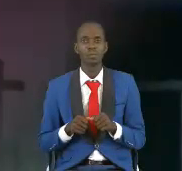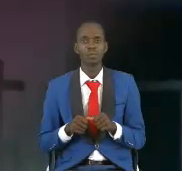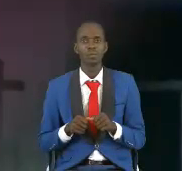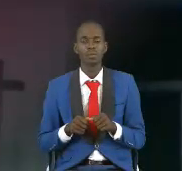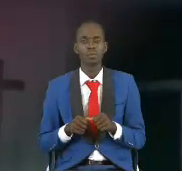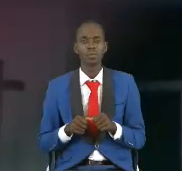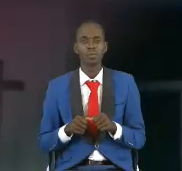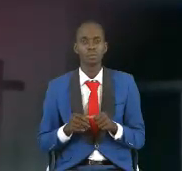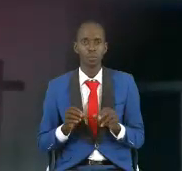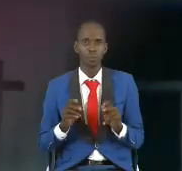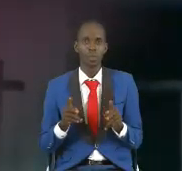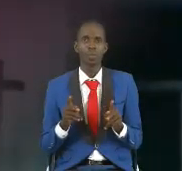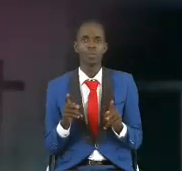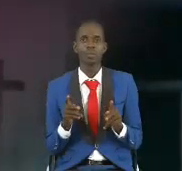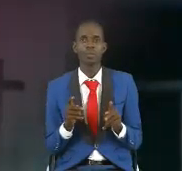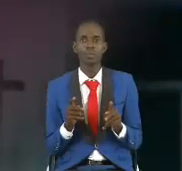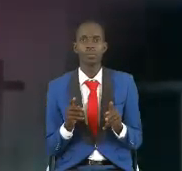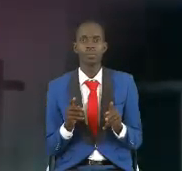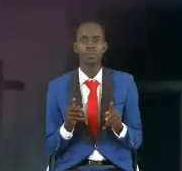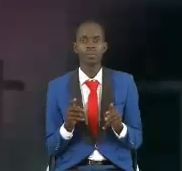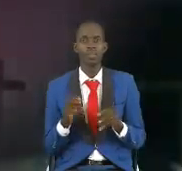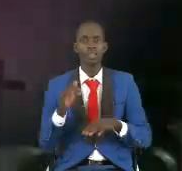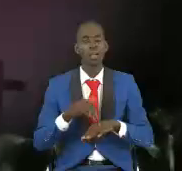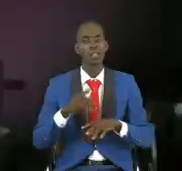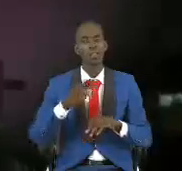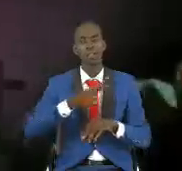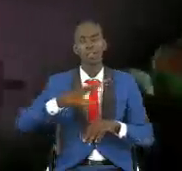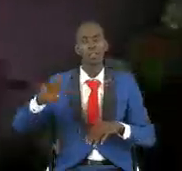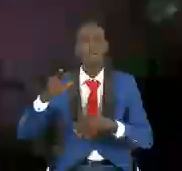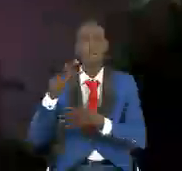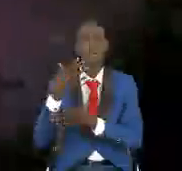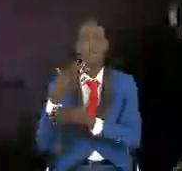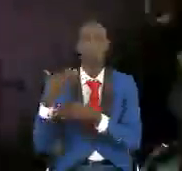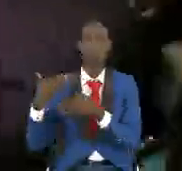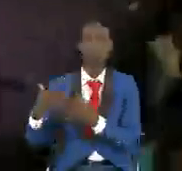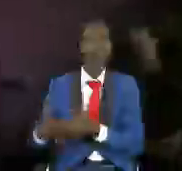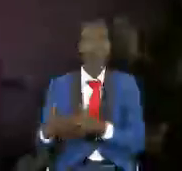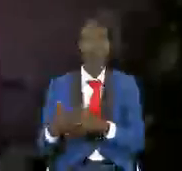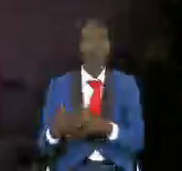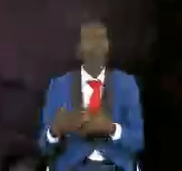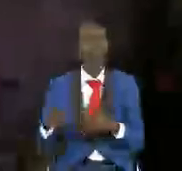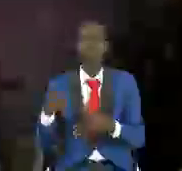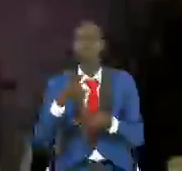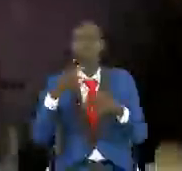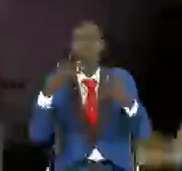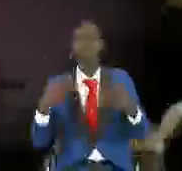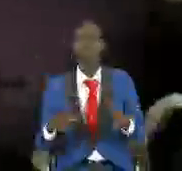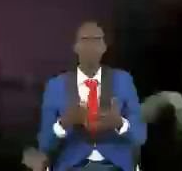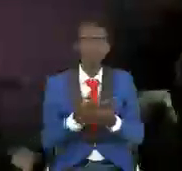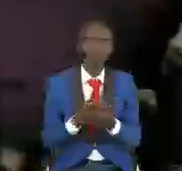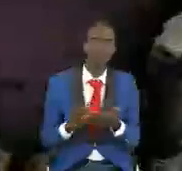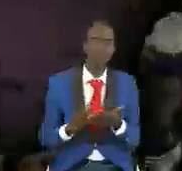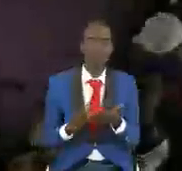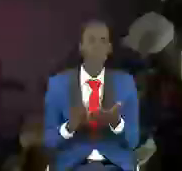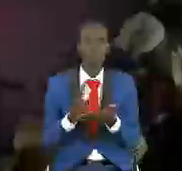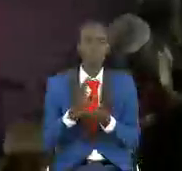Okay. At the right-hand side here, if you have finished on your cluster, can you